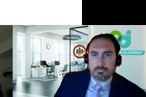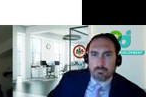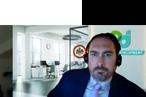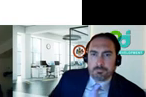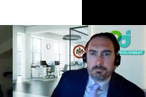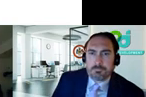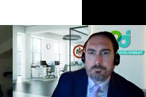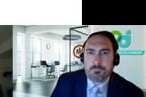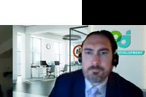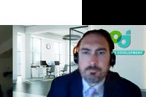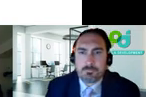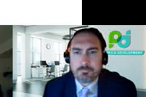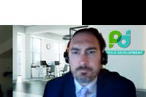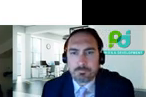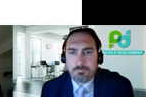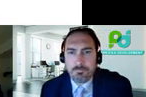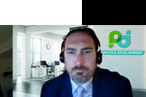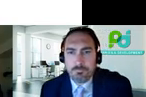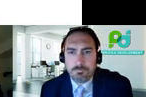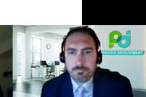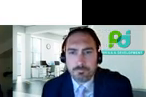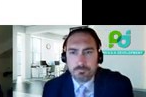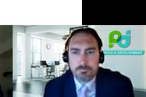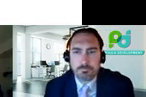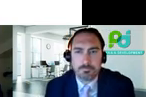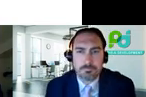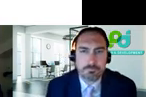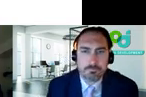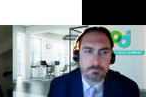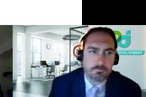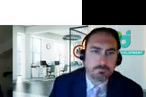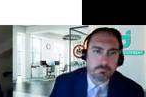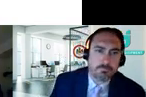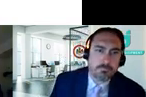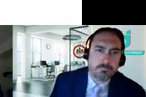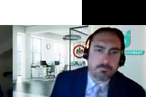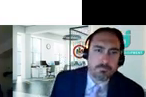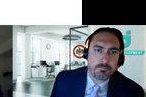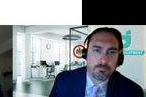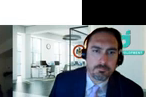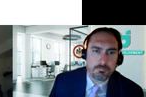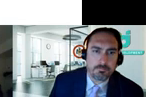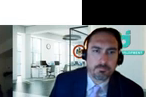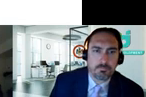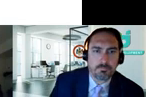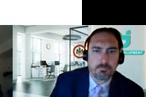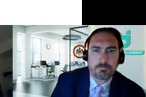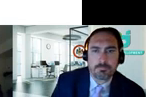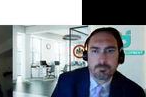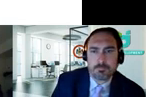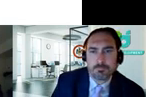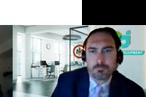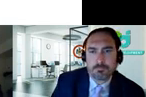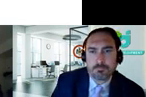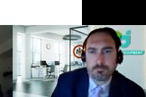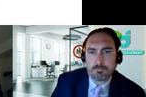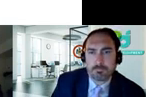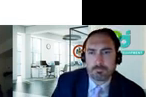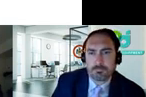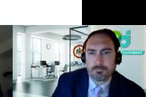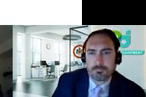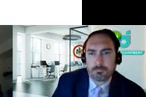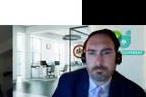that would be something that we would try to get answers from Mr. Clark on as far as how he would handle the stormwater,